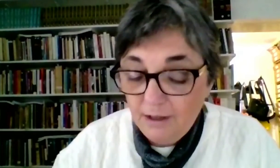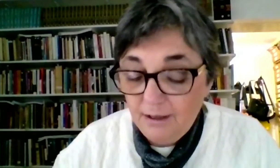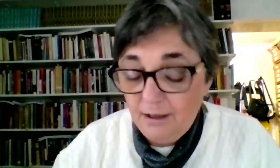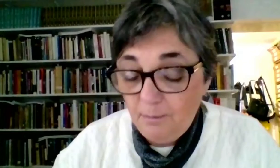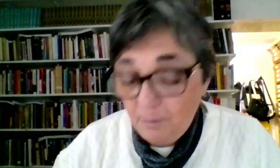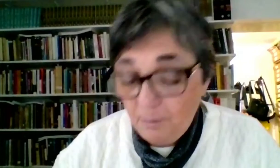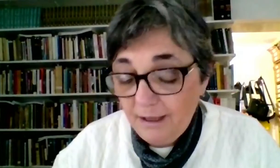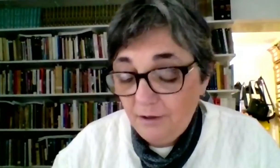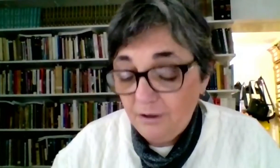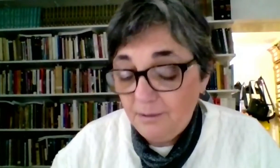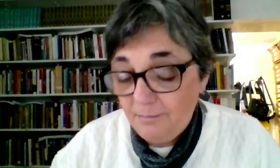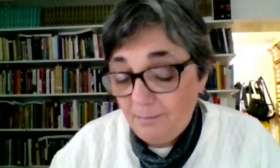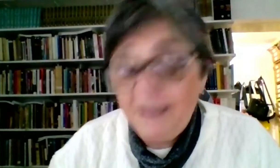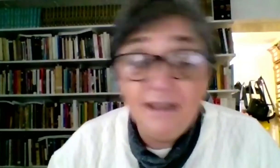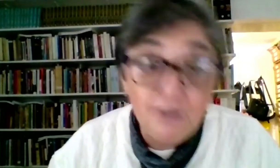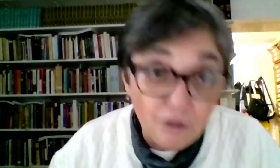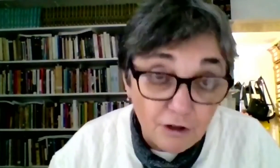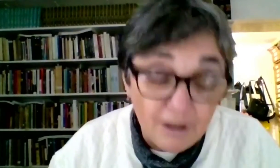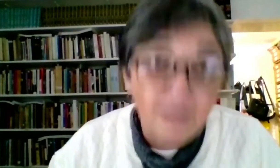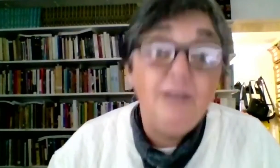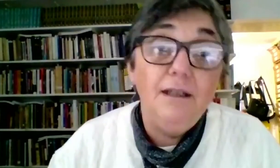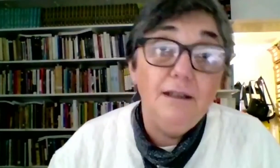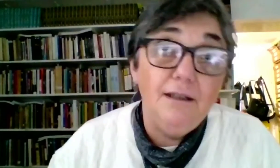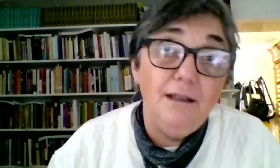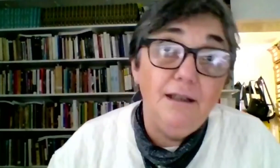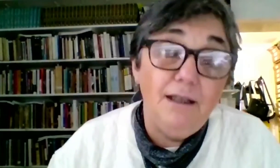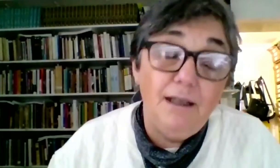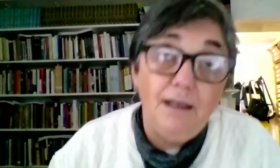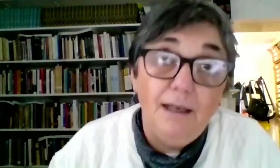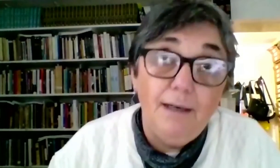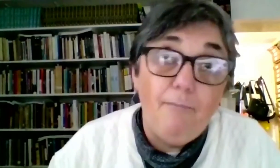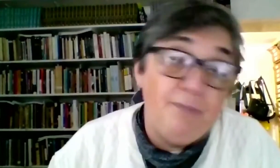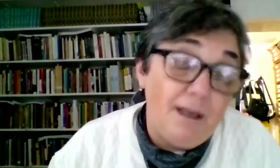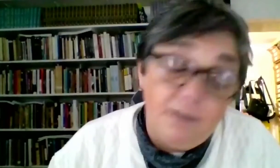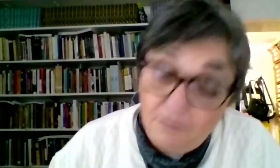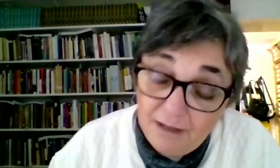a paper by Gustavo Vallejo,